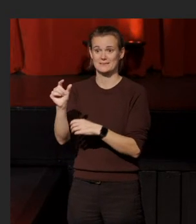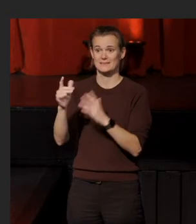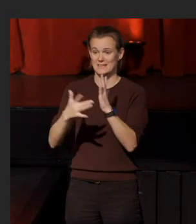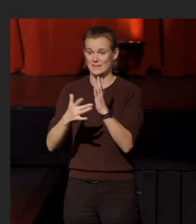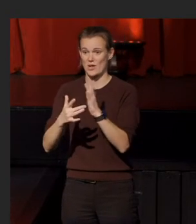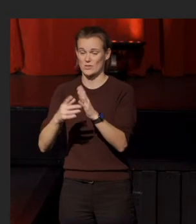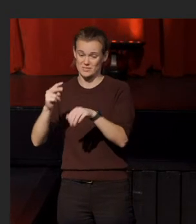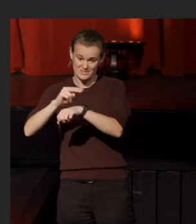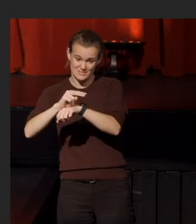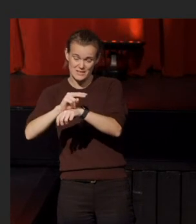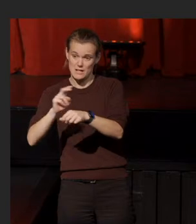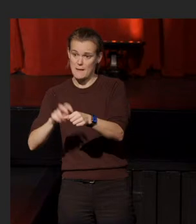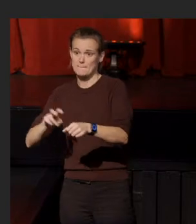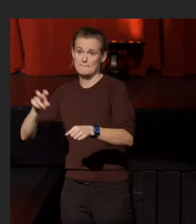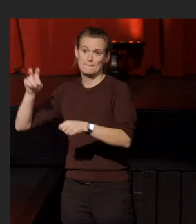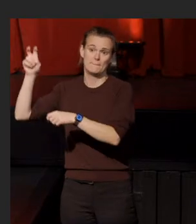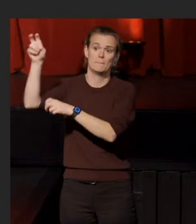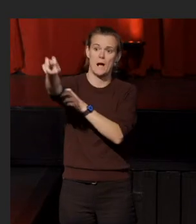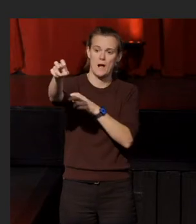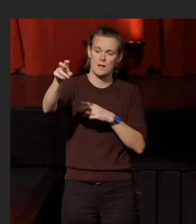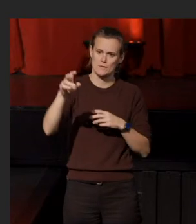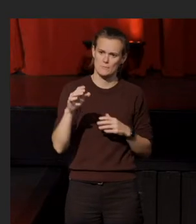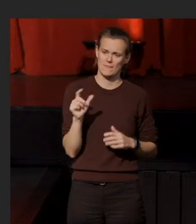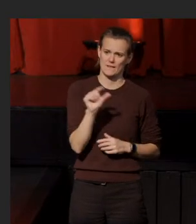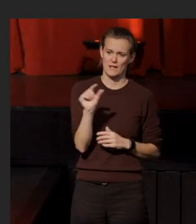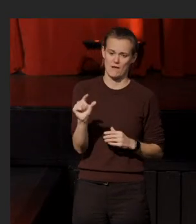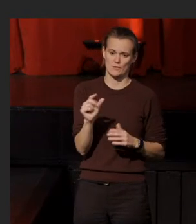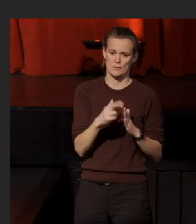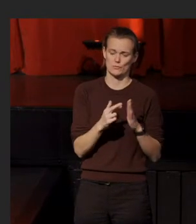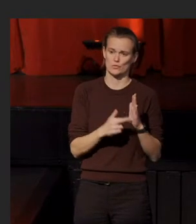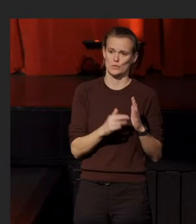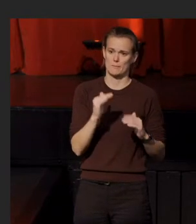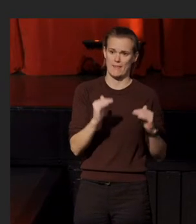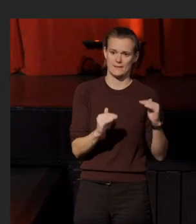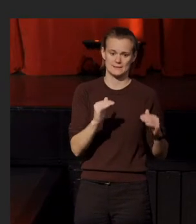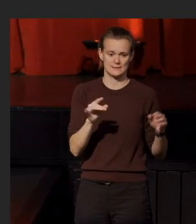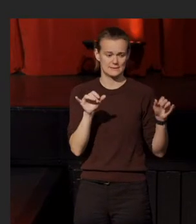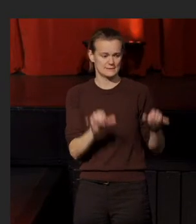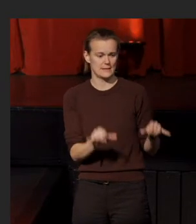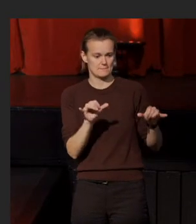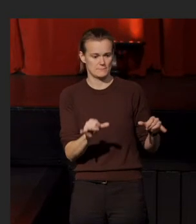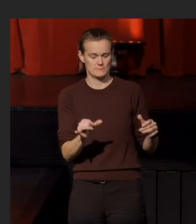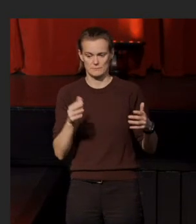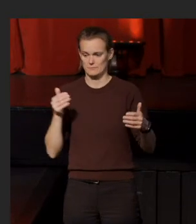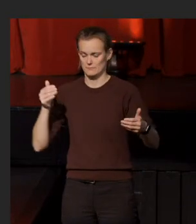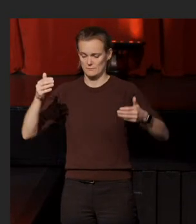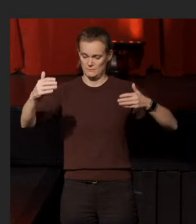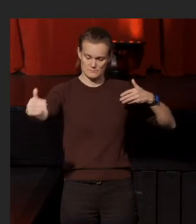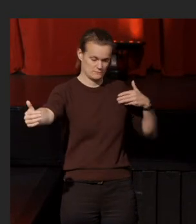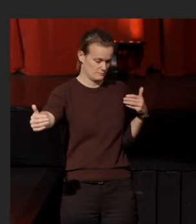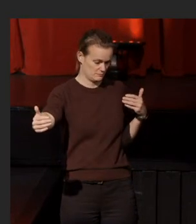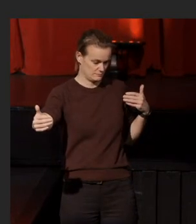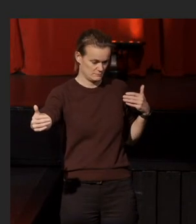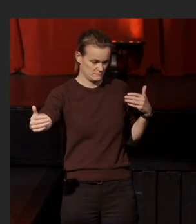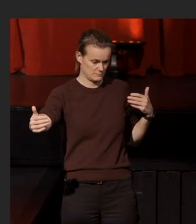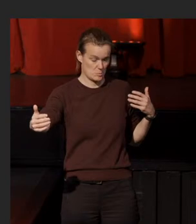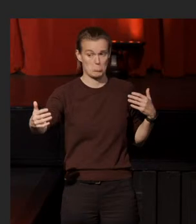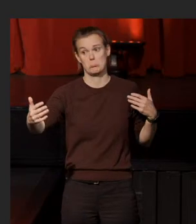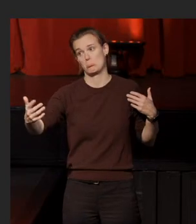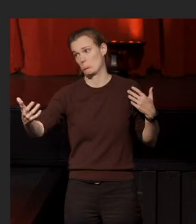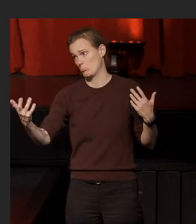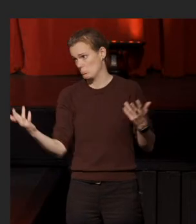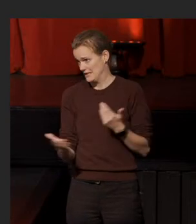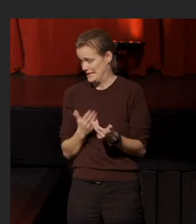time that the checks and balances remain more or less fixed. So there's that enormous gap which leads to the potential for abuse